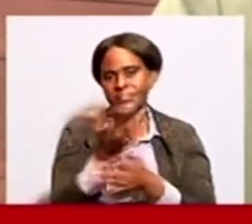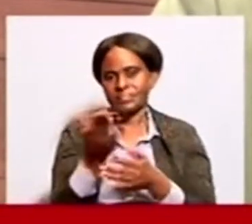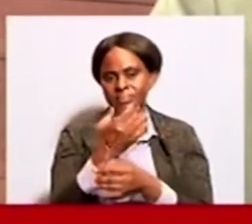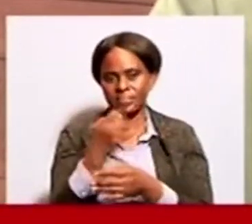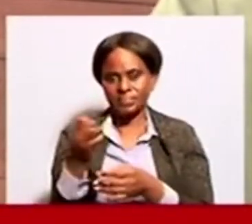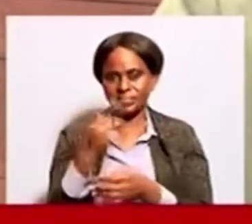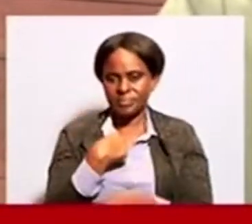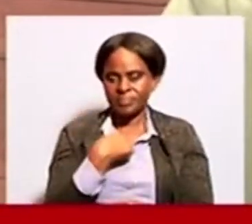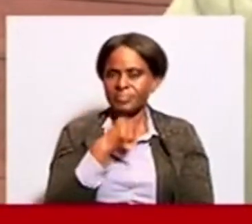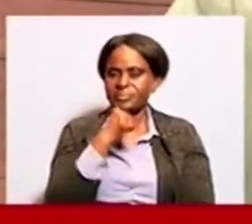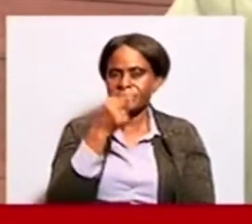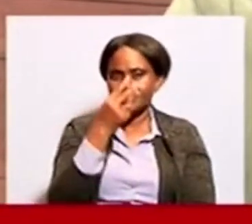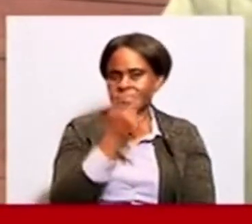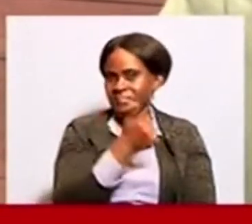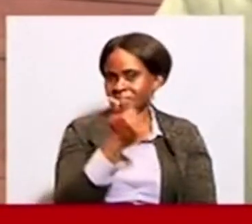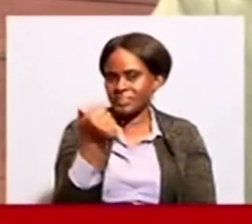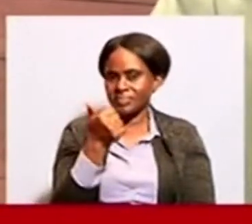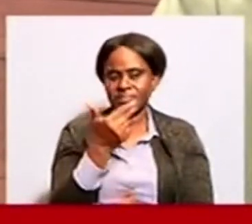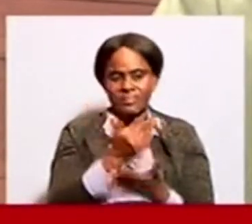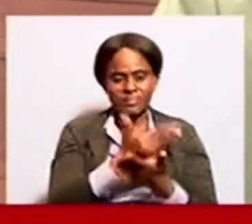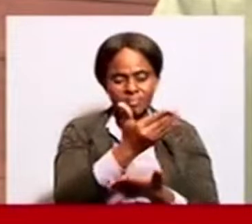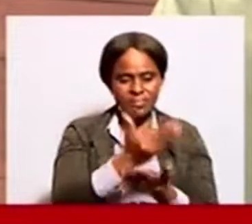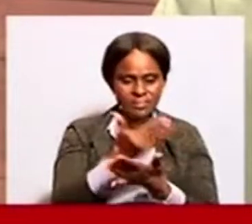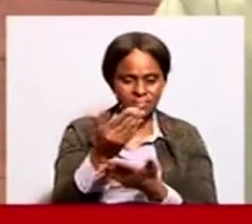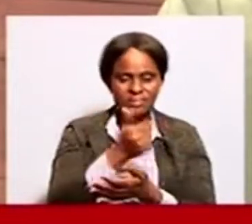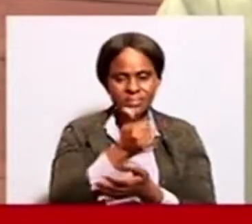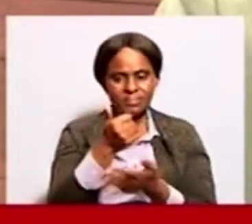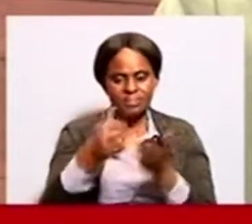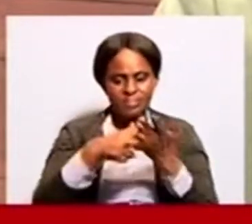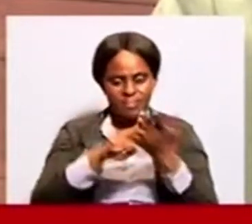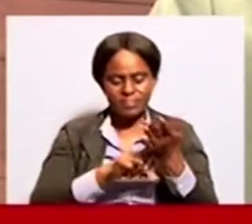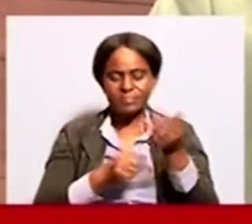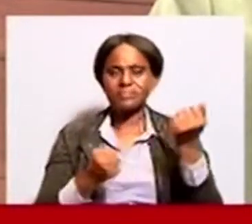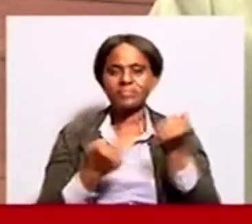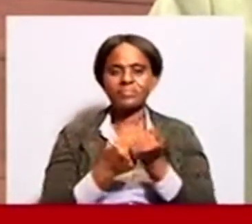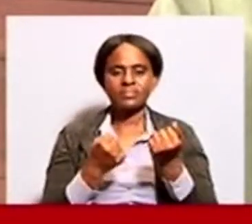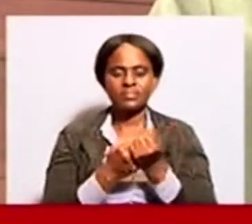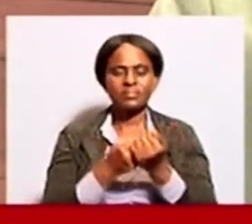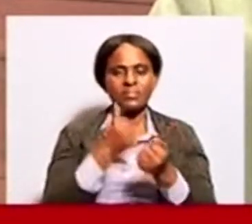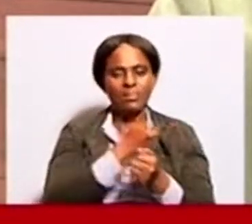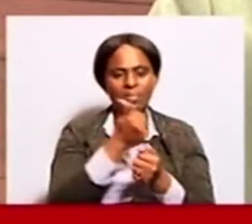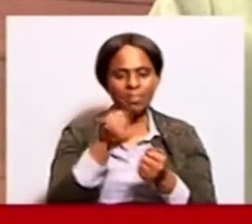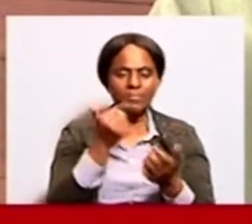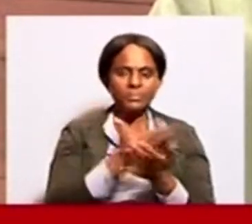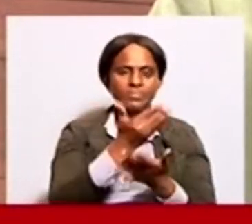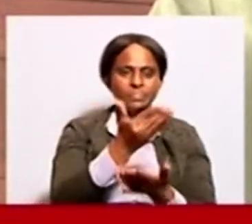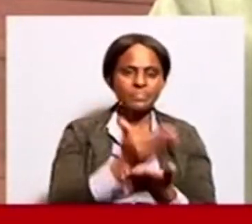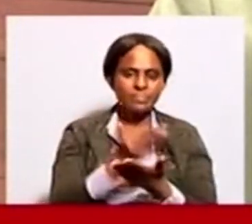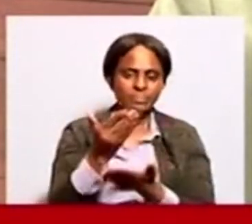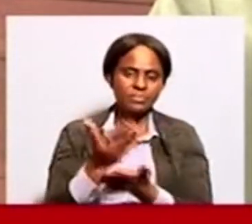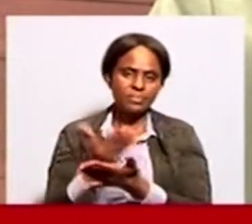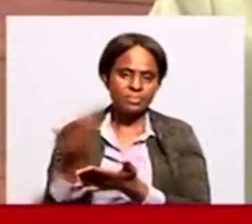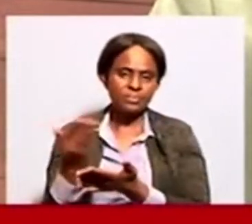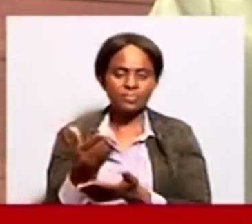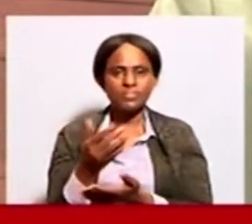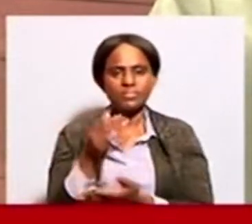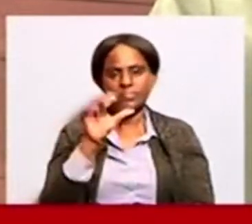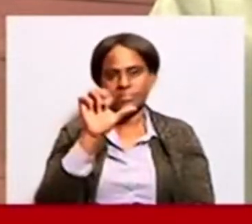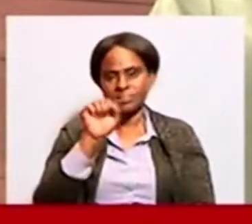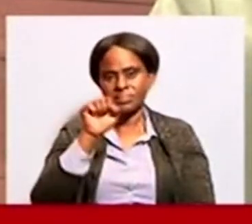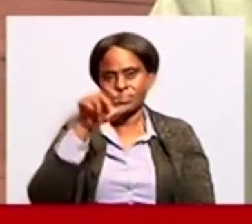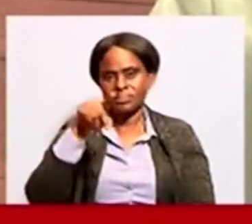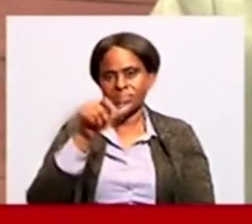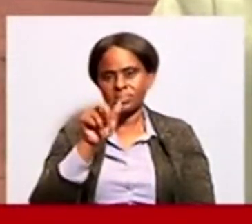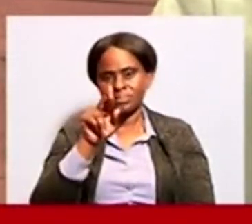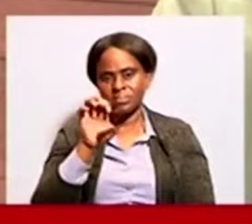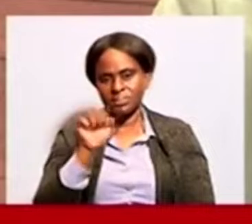not seen any purchase of any receipts to support any purchase of spares